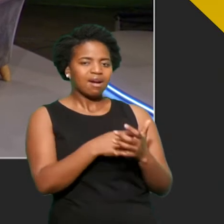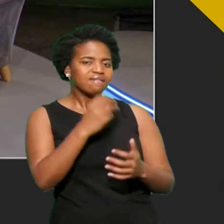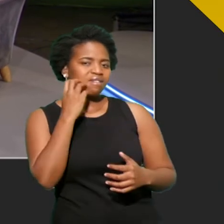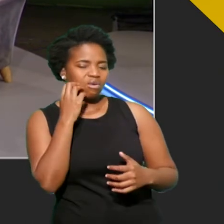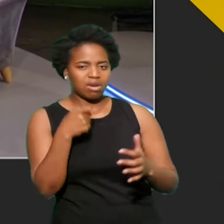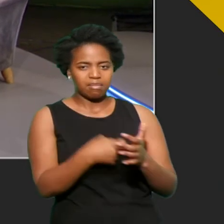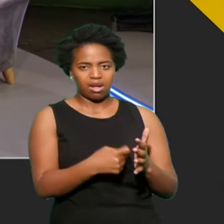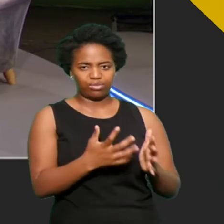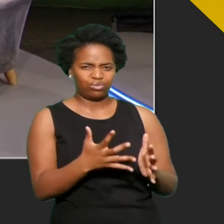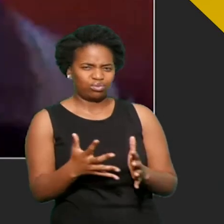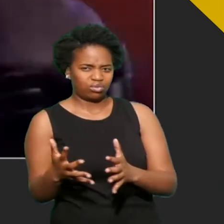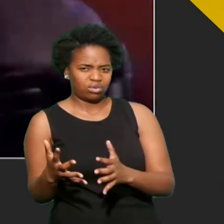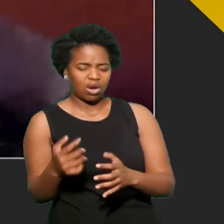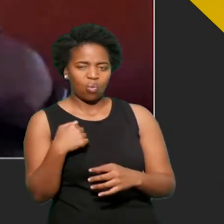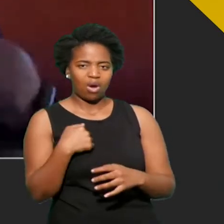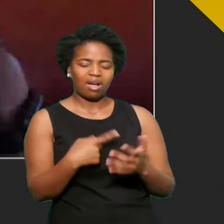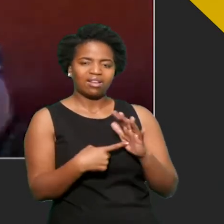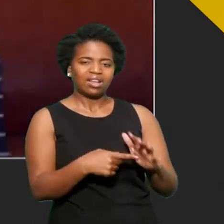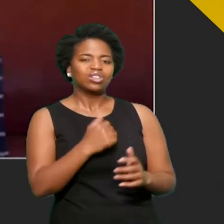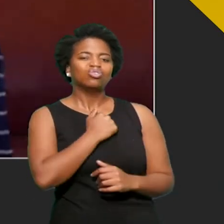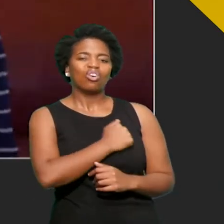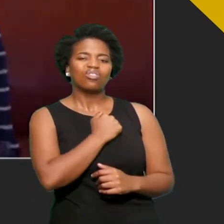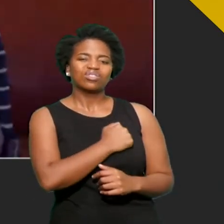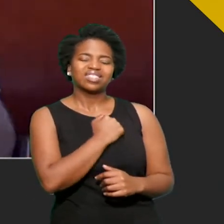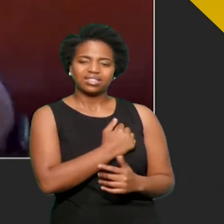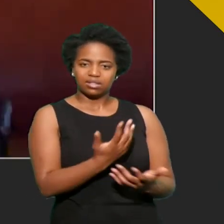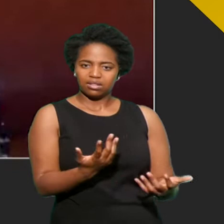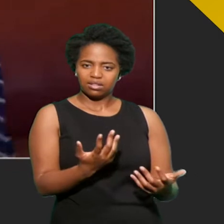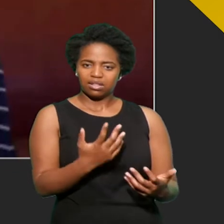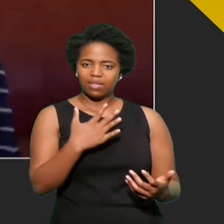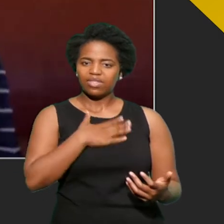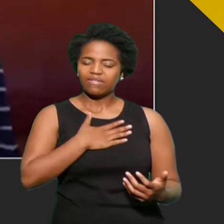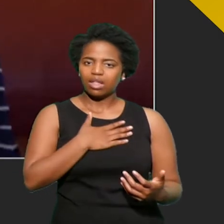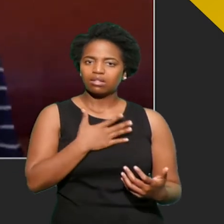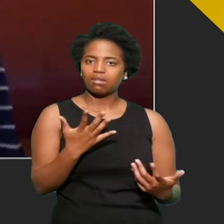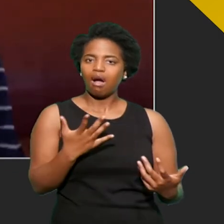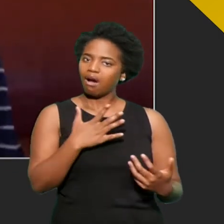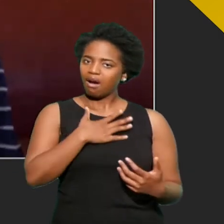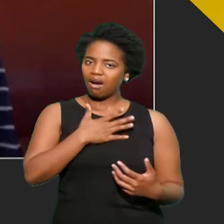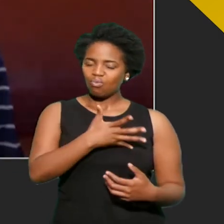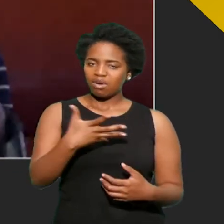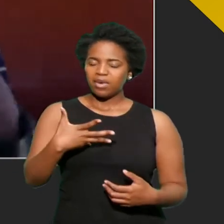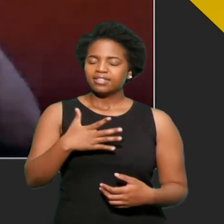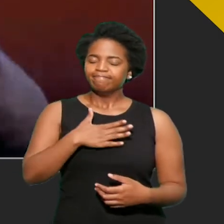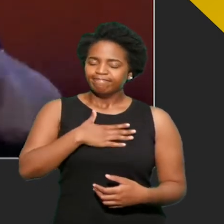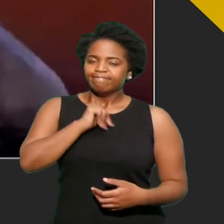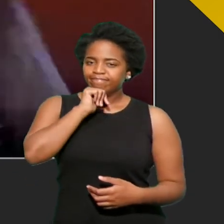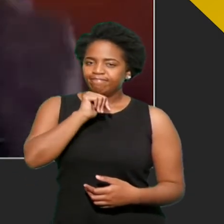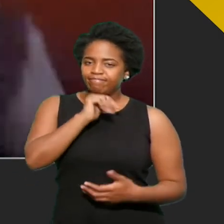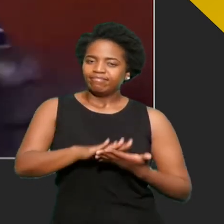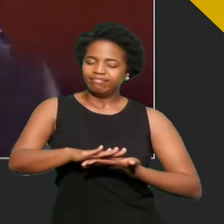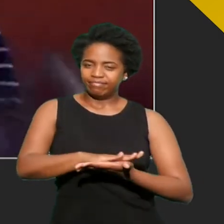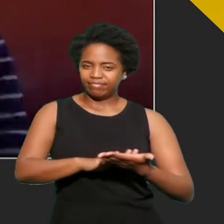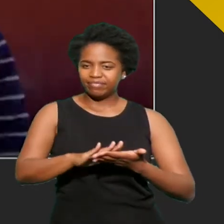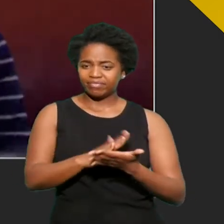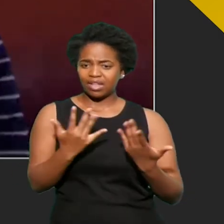or any sort of gift that gives them that kind of intimacy in the relationship again. Now, when this